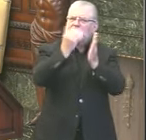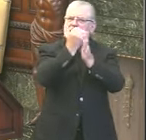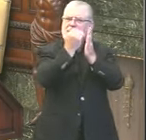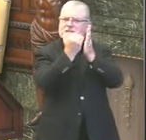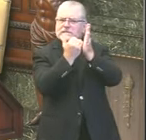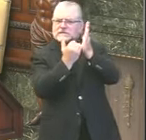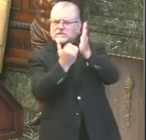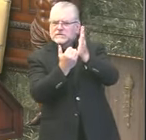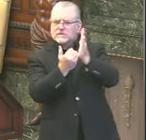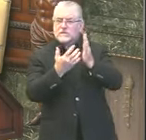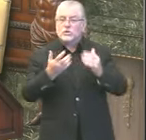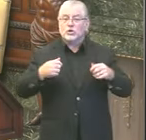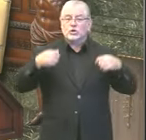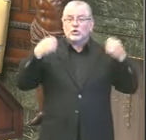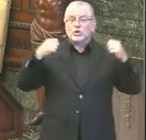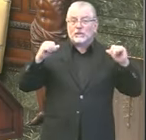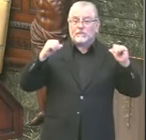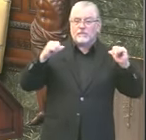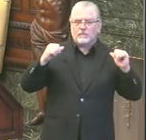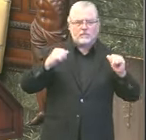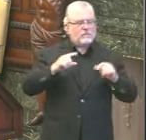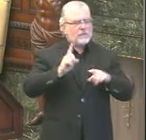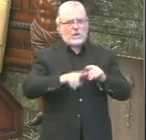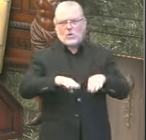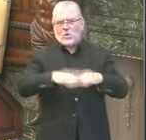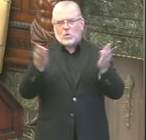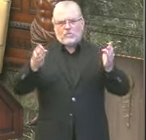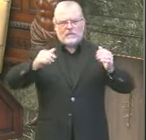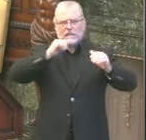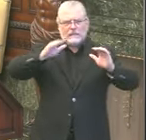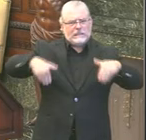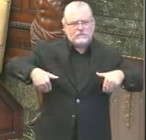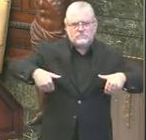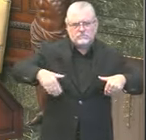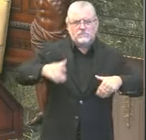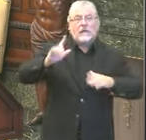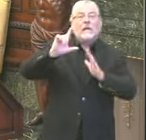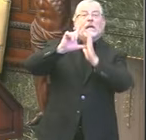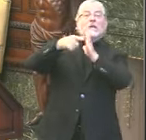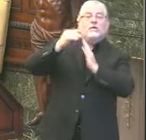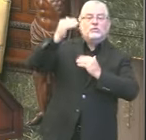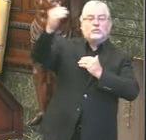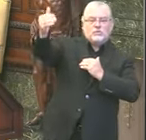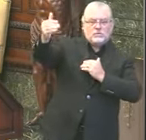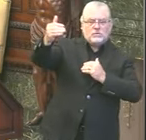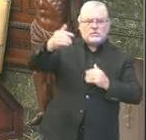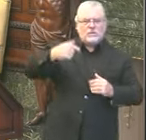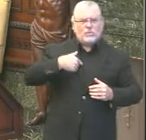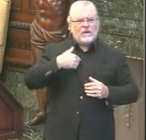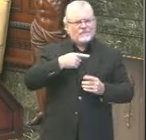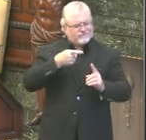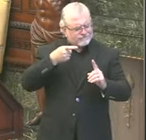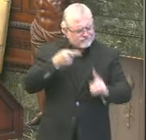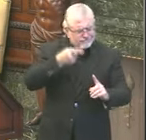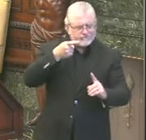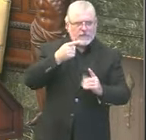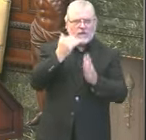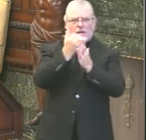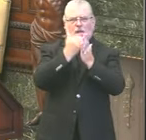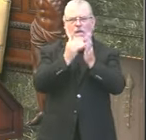not allowed to be open now. They would be allowed to open in the green phase, and there'll be very specific guidance for that as well. Okay, thank you. That